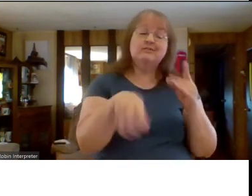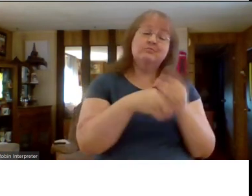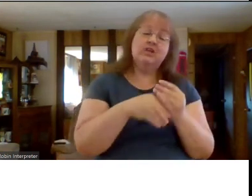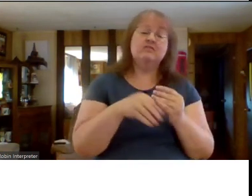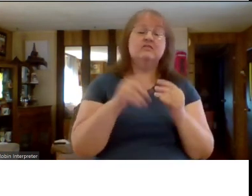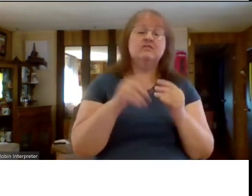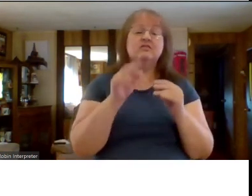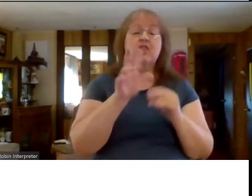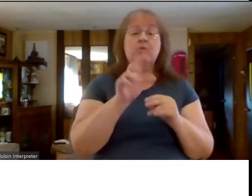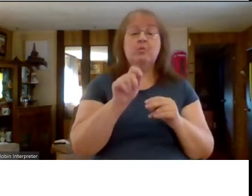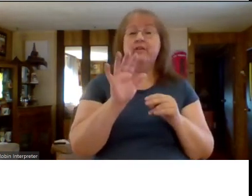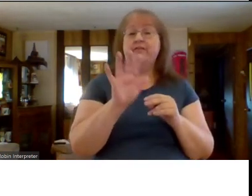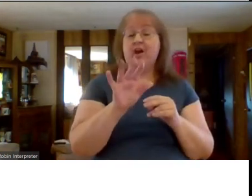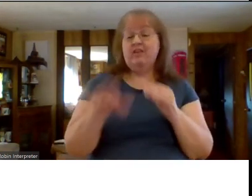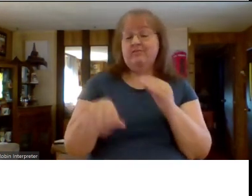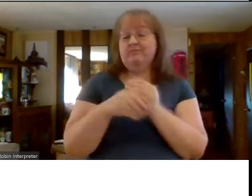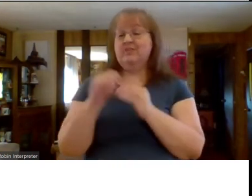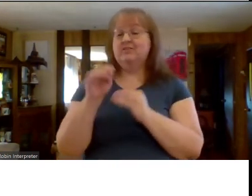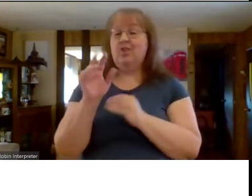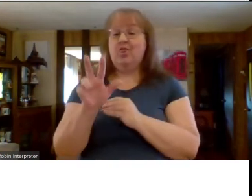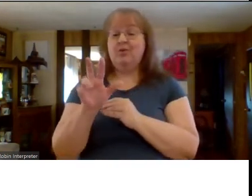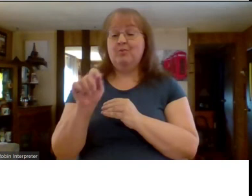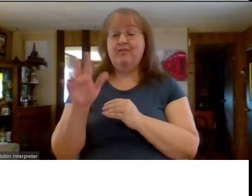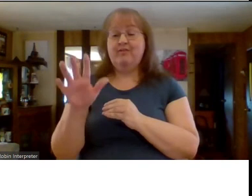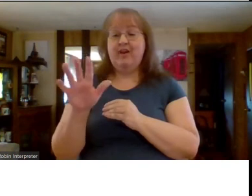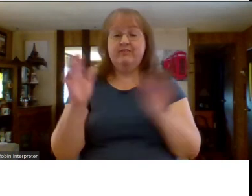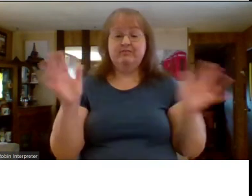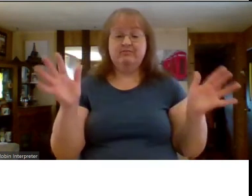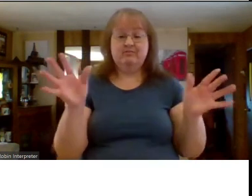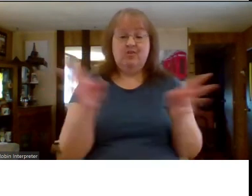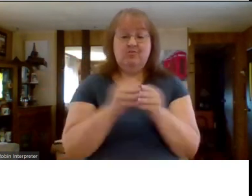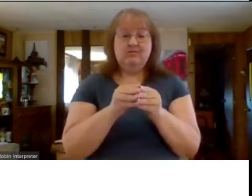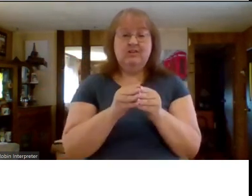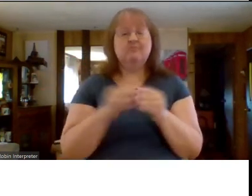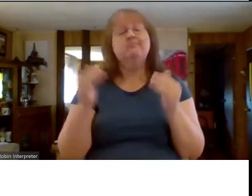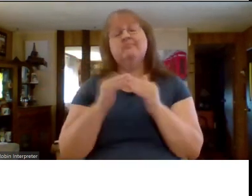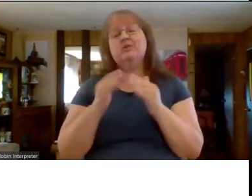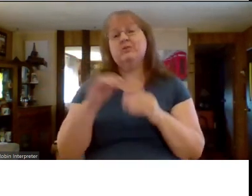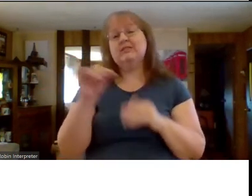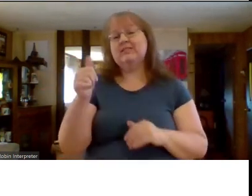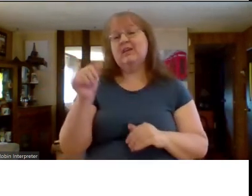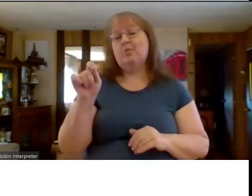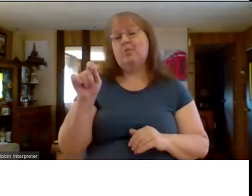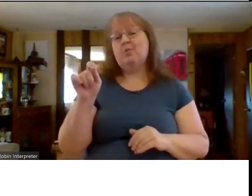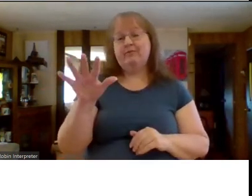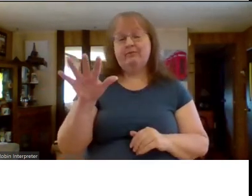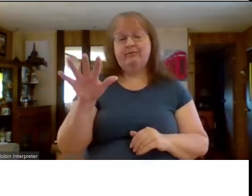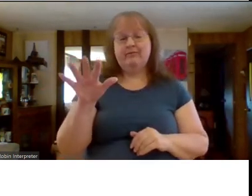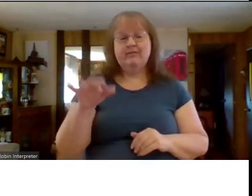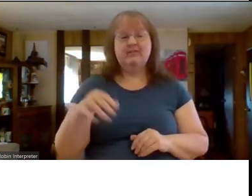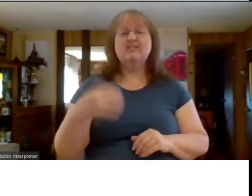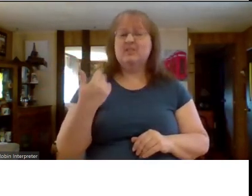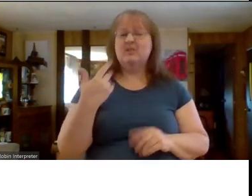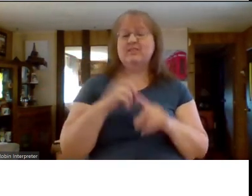3.5 plus 3.5 plus 3.5 is the same thing as 3 times 3.5, which is